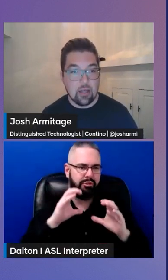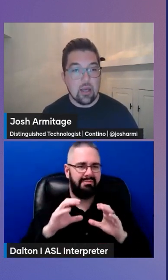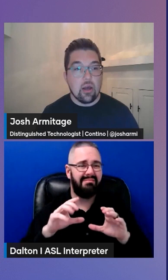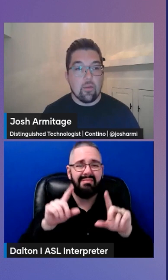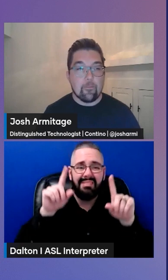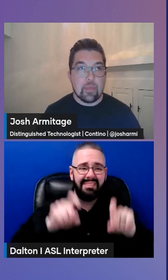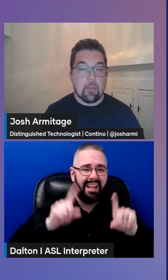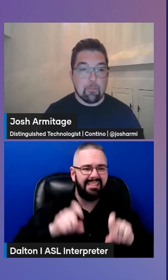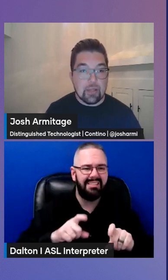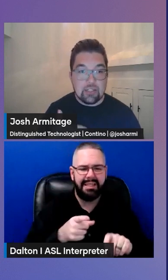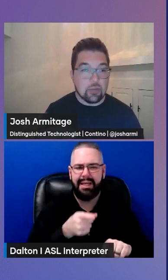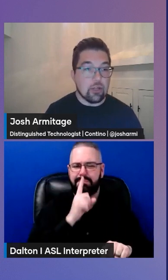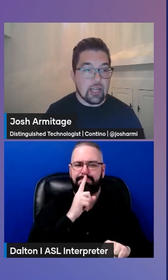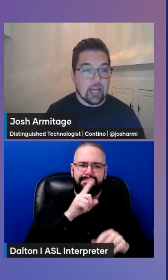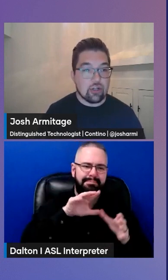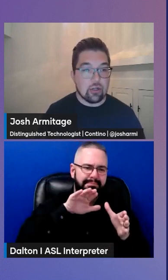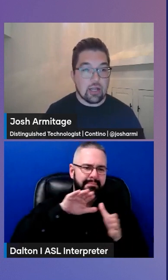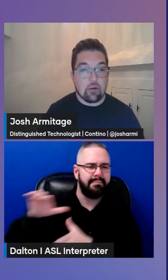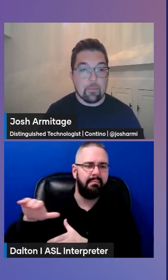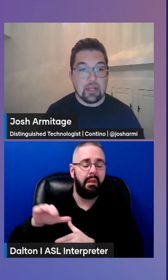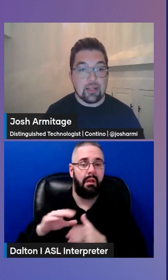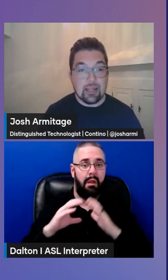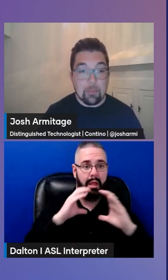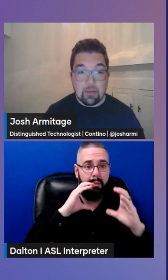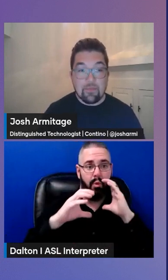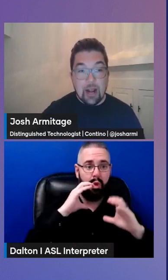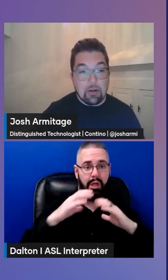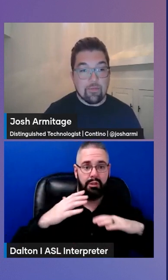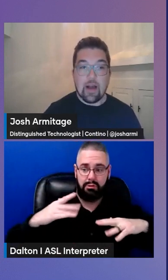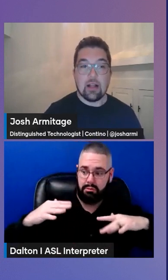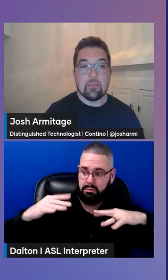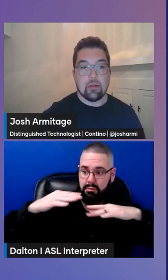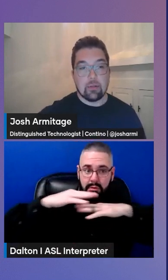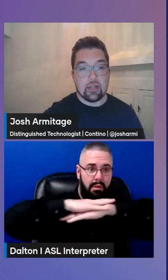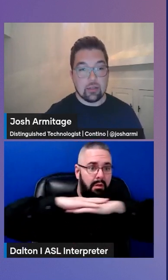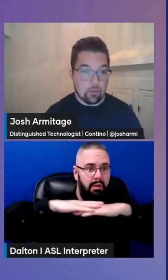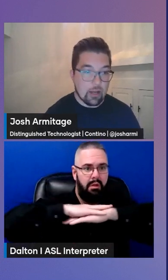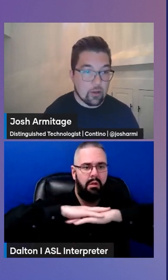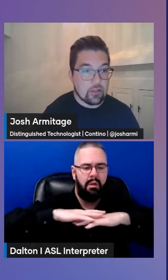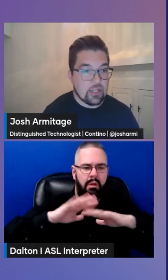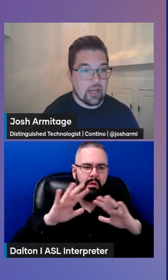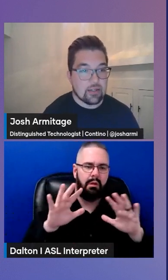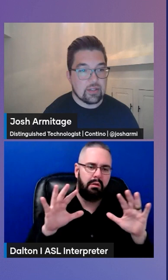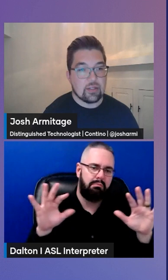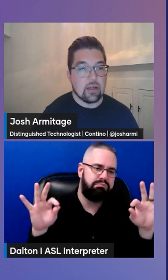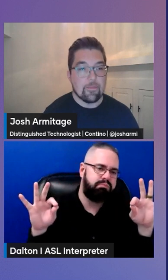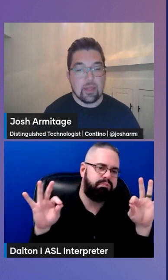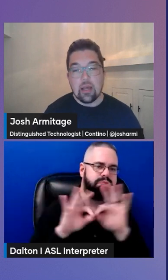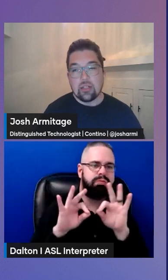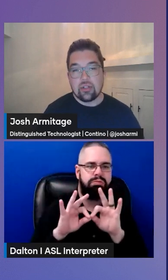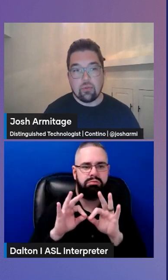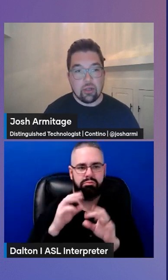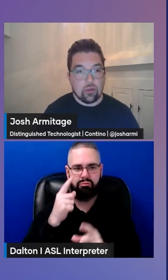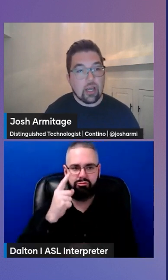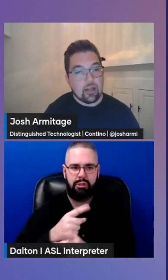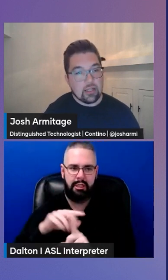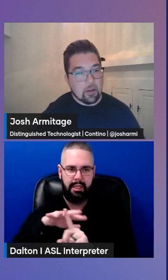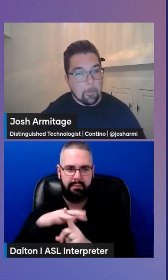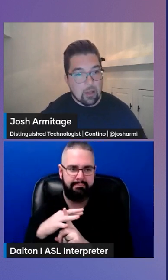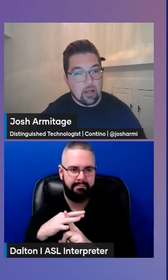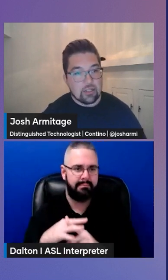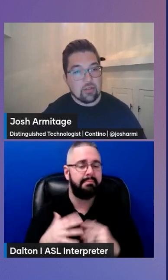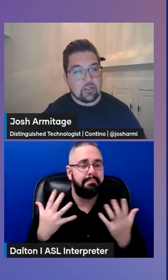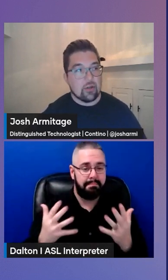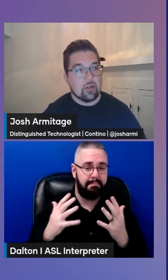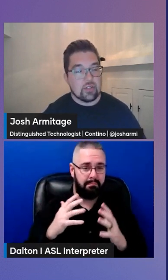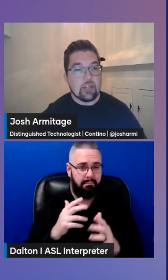testing. But this communication layer on BDD can be very valuable applied in the right contexts. So when you're looking at these